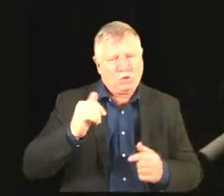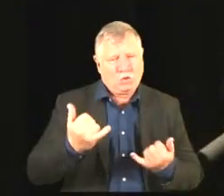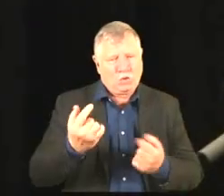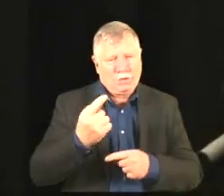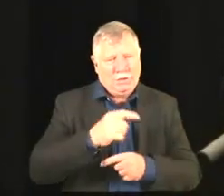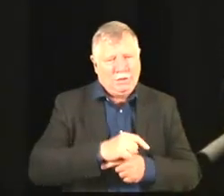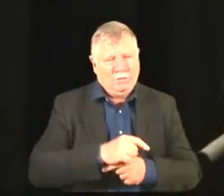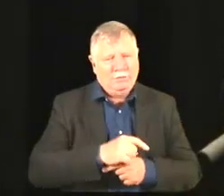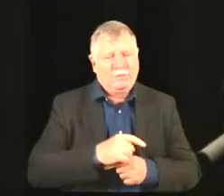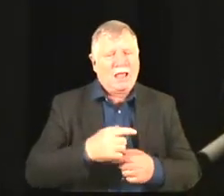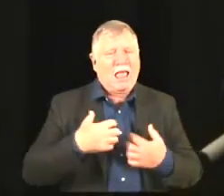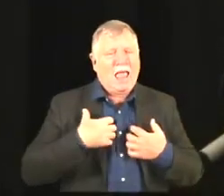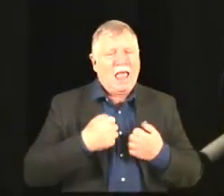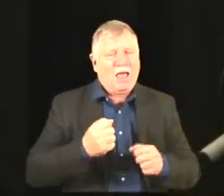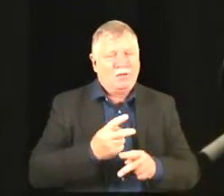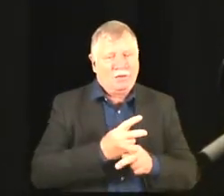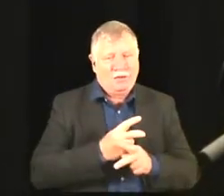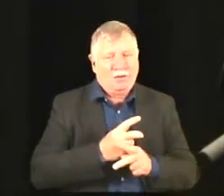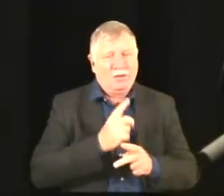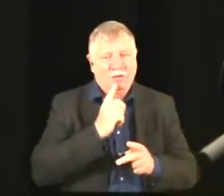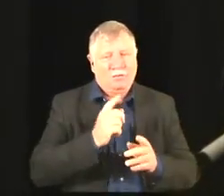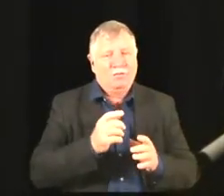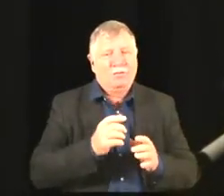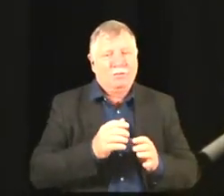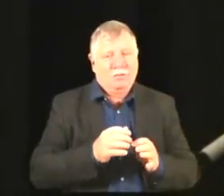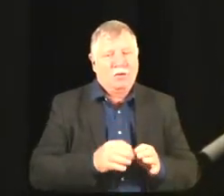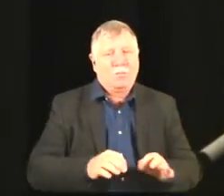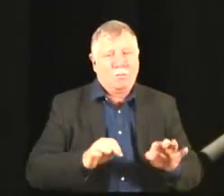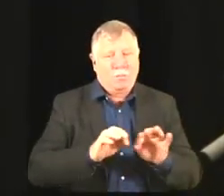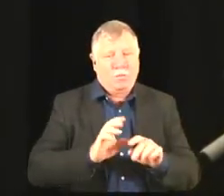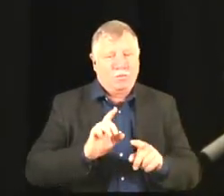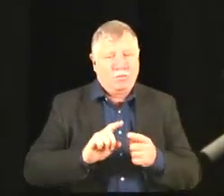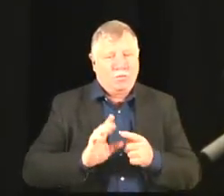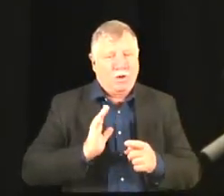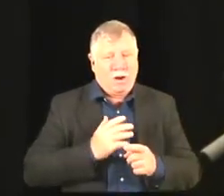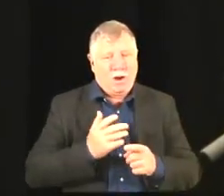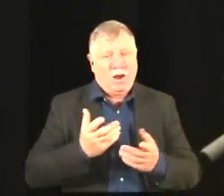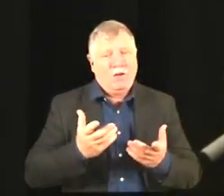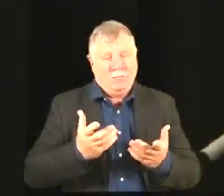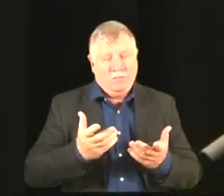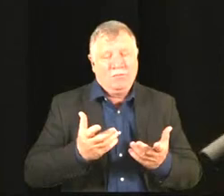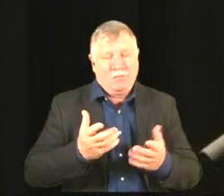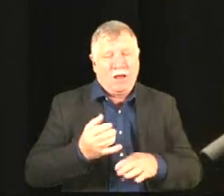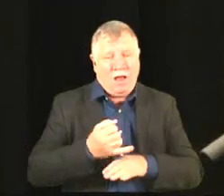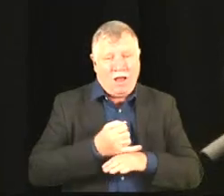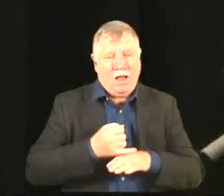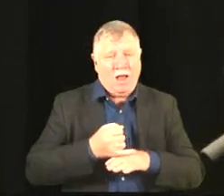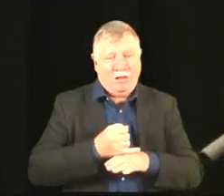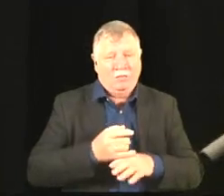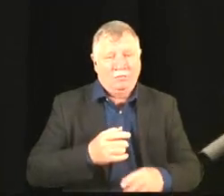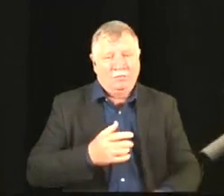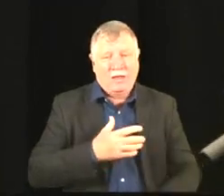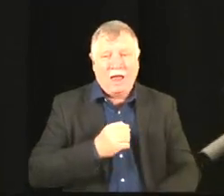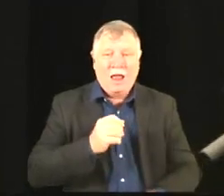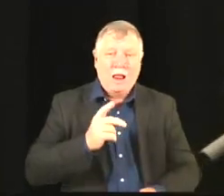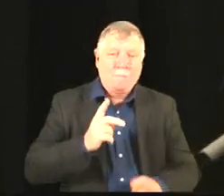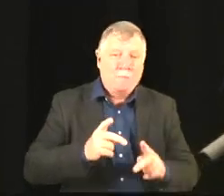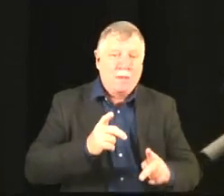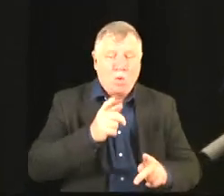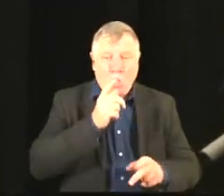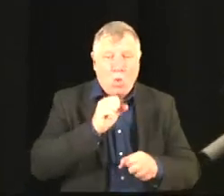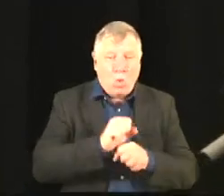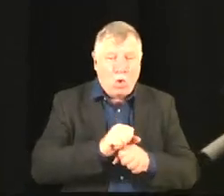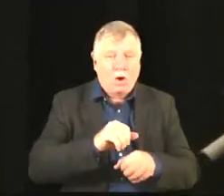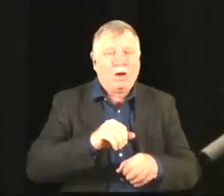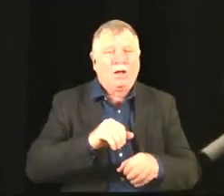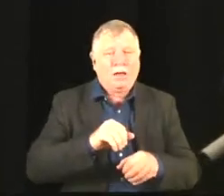today. Healthcare is instrumental to our island, and a critical component of healthcare is its workforce. For